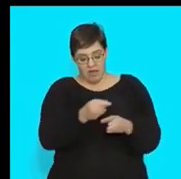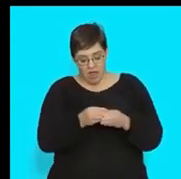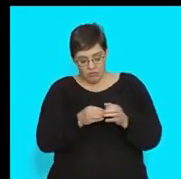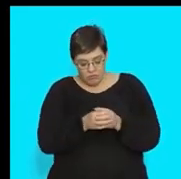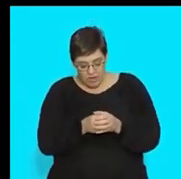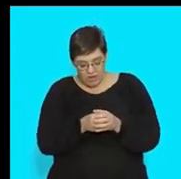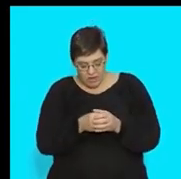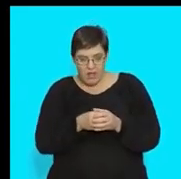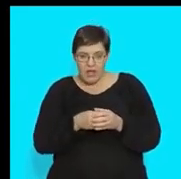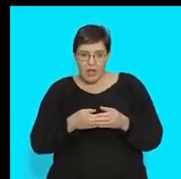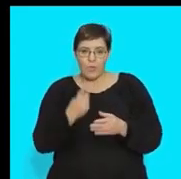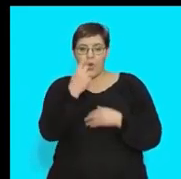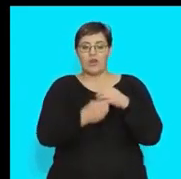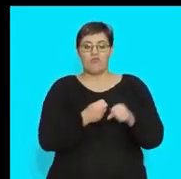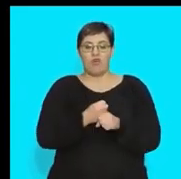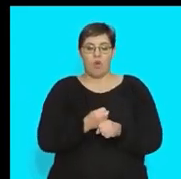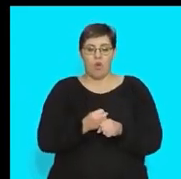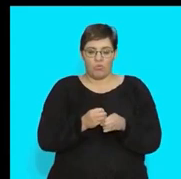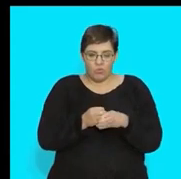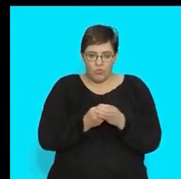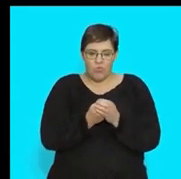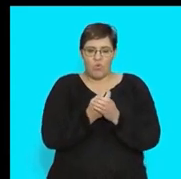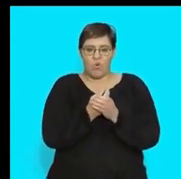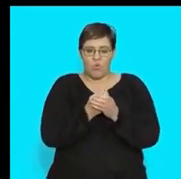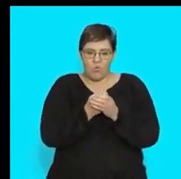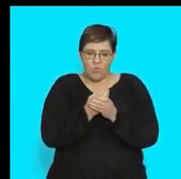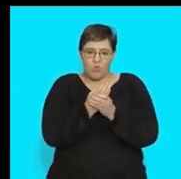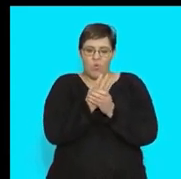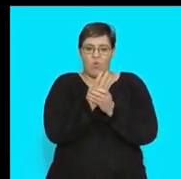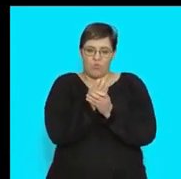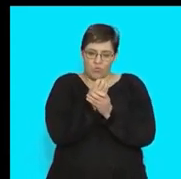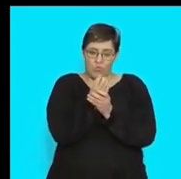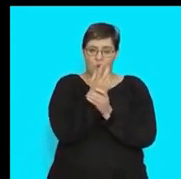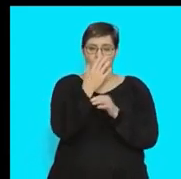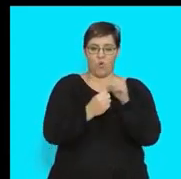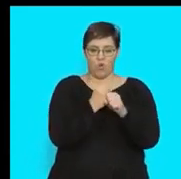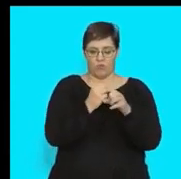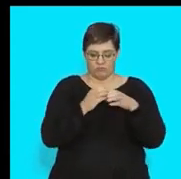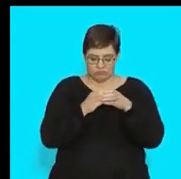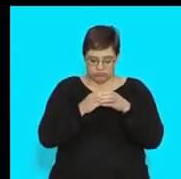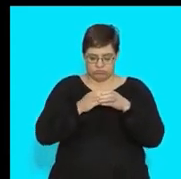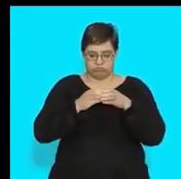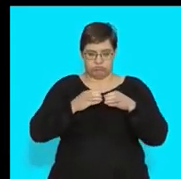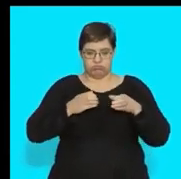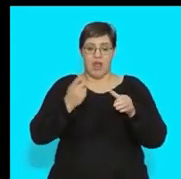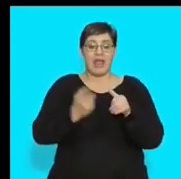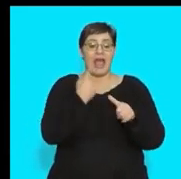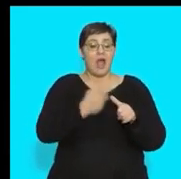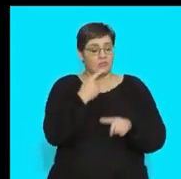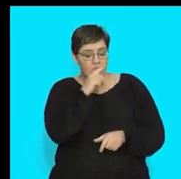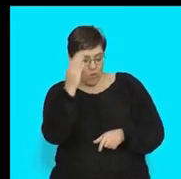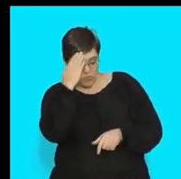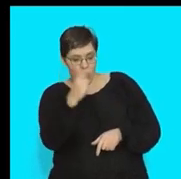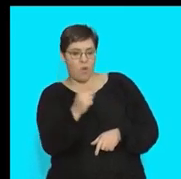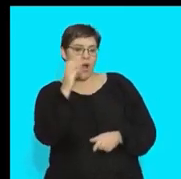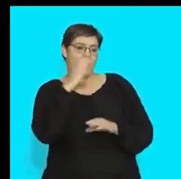these rings is 1 year's growth. All right, so we can see when we count the rings, we